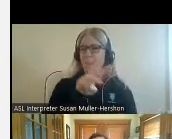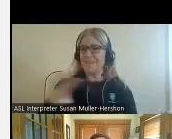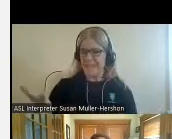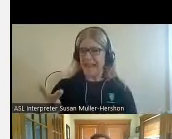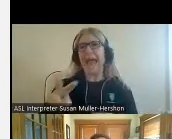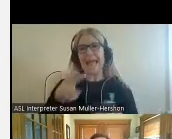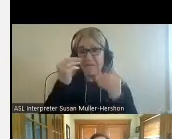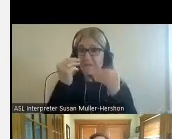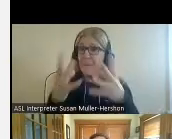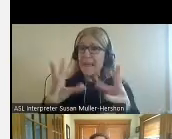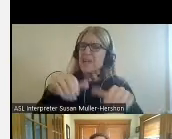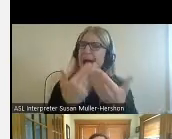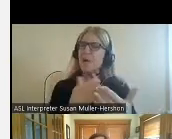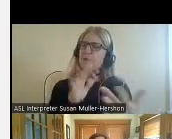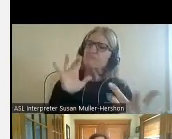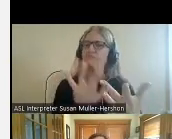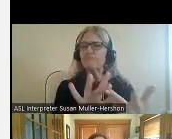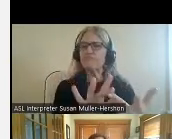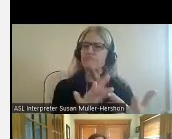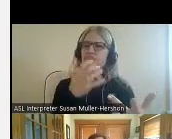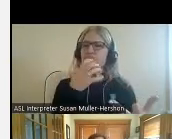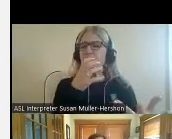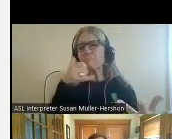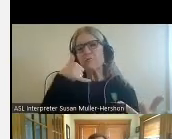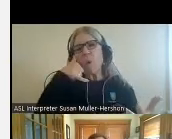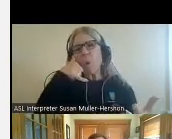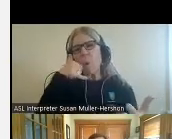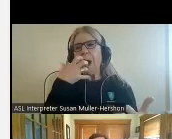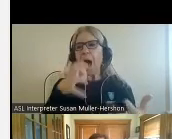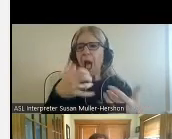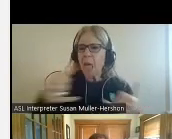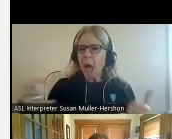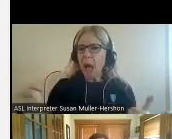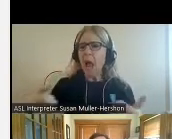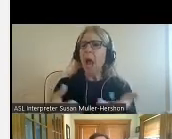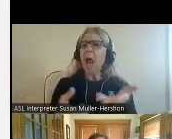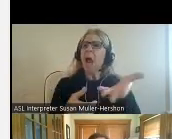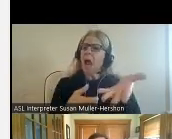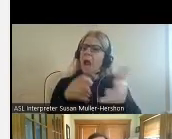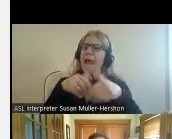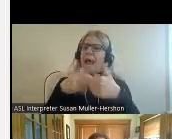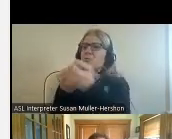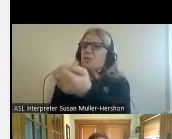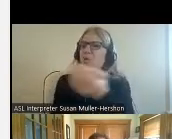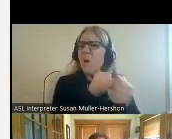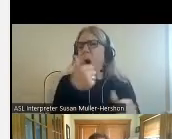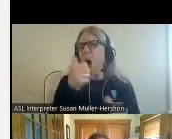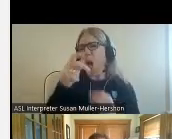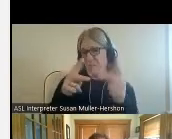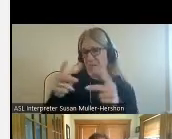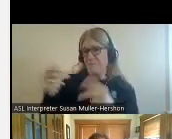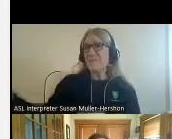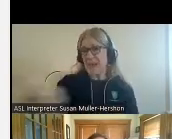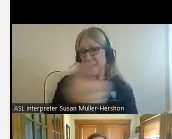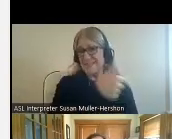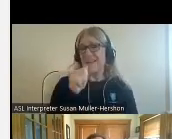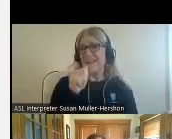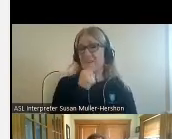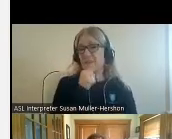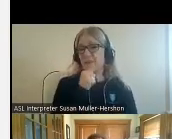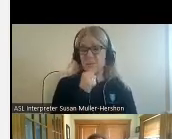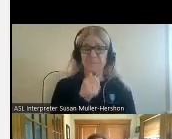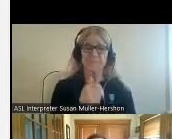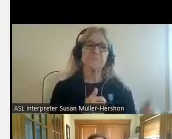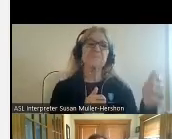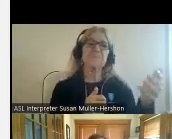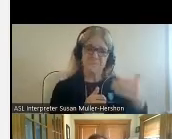their hotline and also has a lot of resources for supporting other people in your life who may be going through a mental health crisis. Similarly,